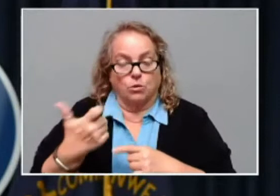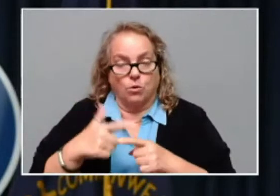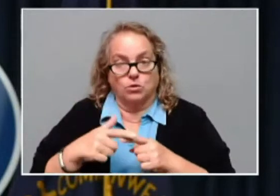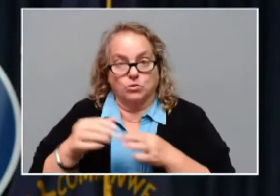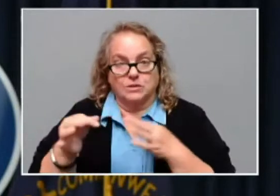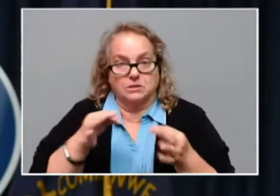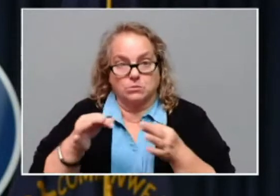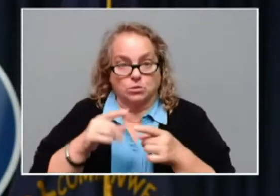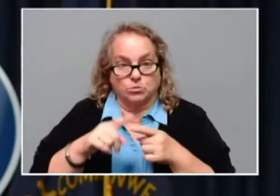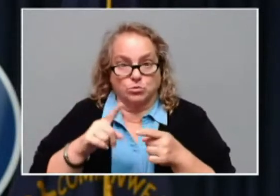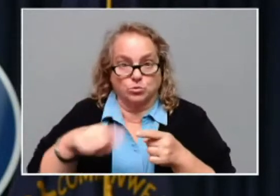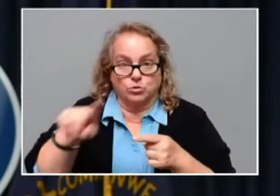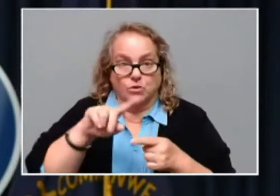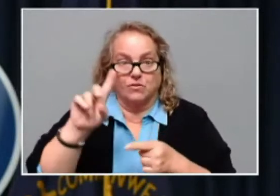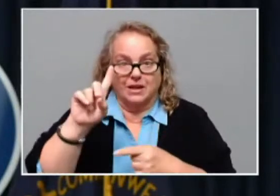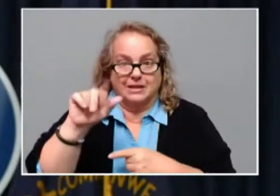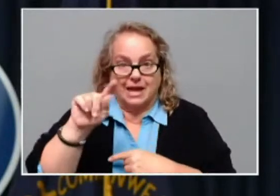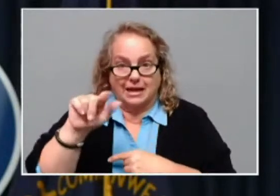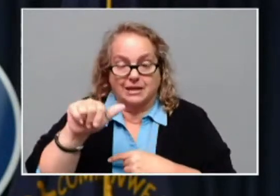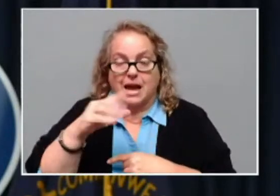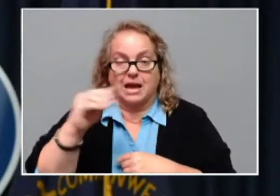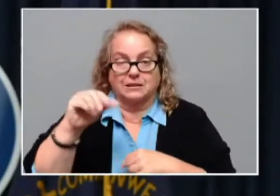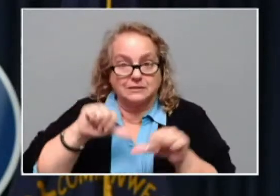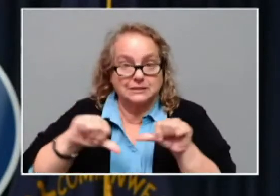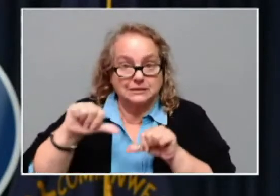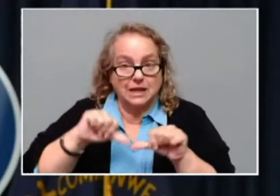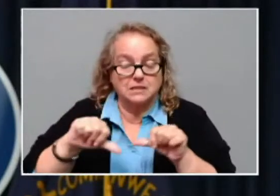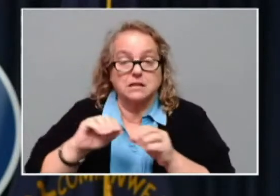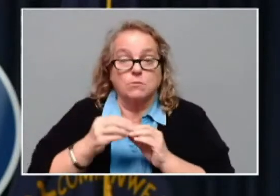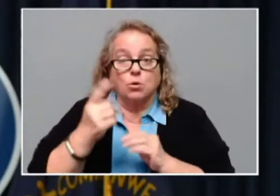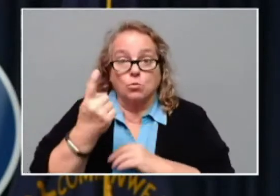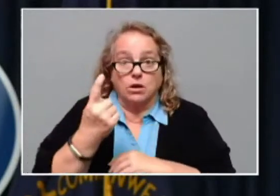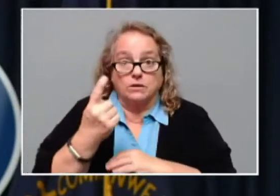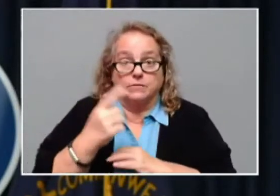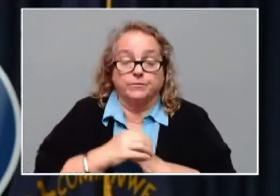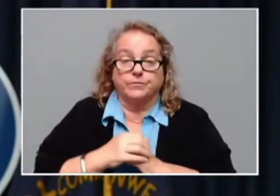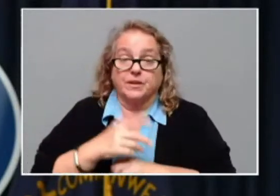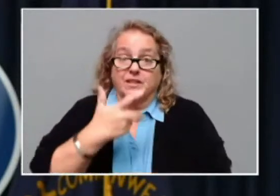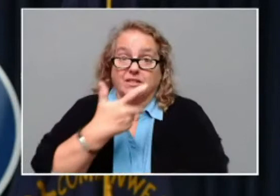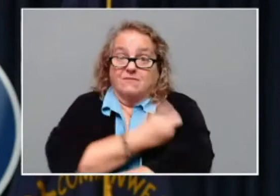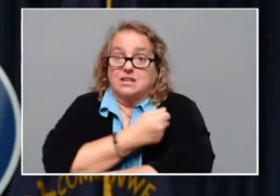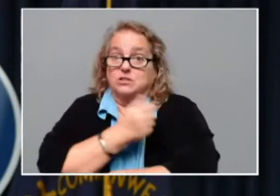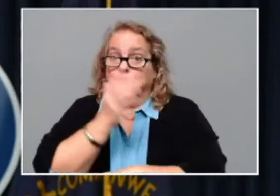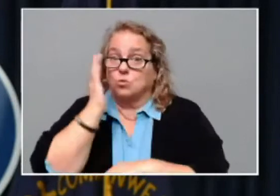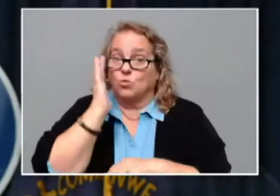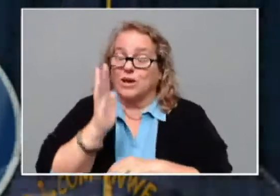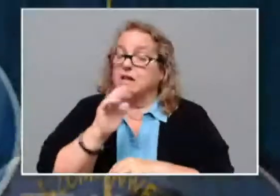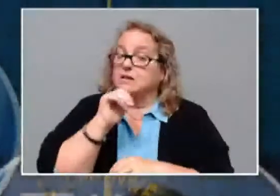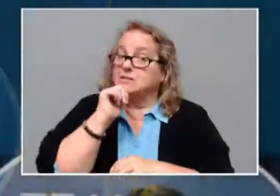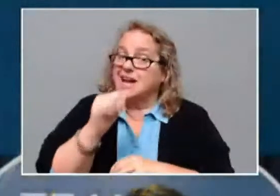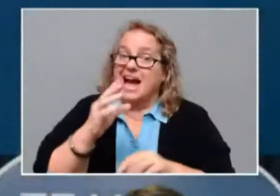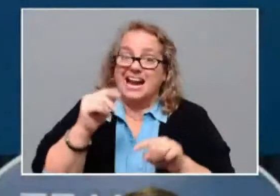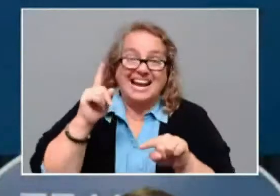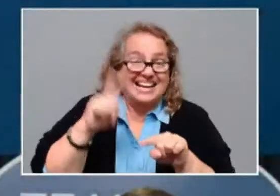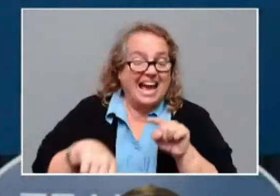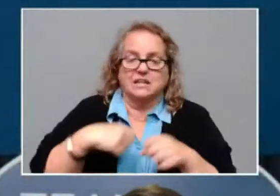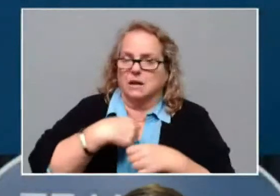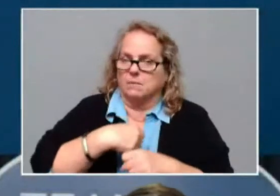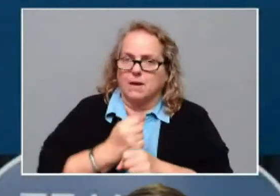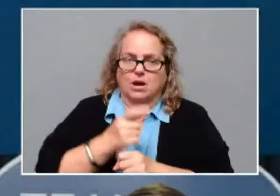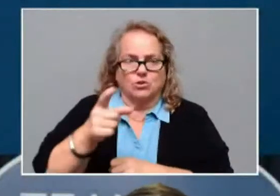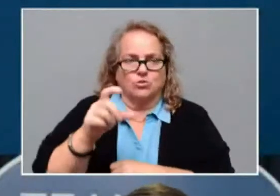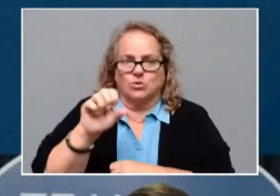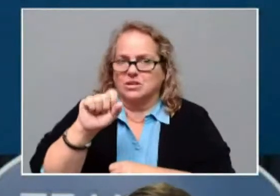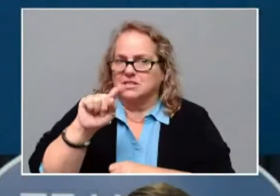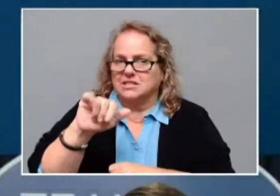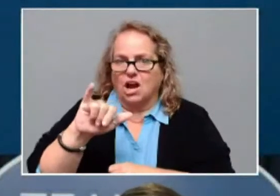data and the science. It's number 1, these vaccines can't make you sterile. There's a lot of people out